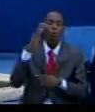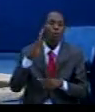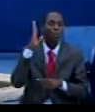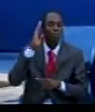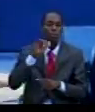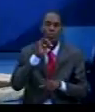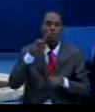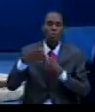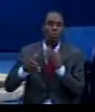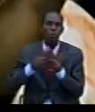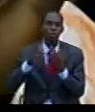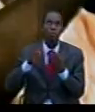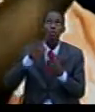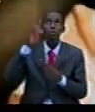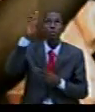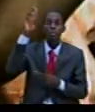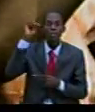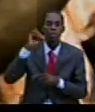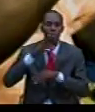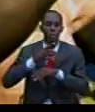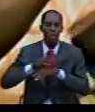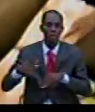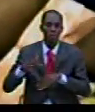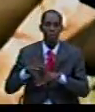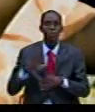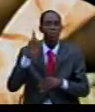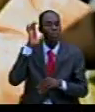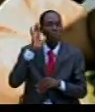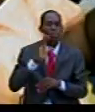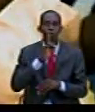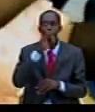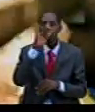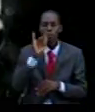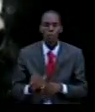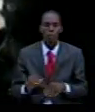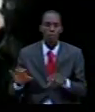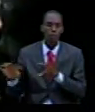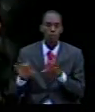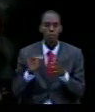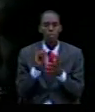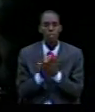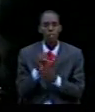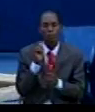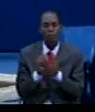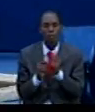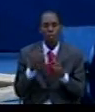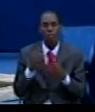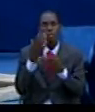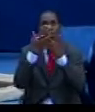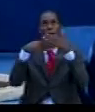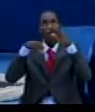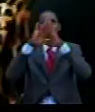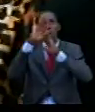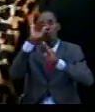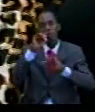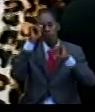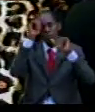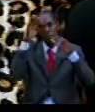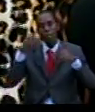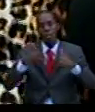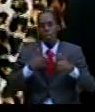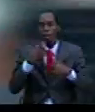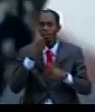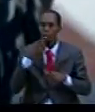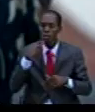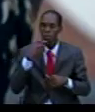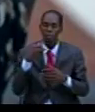Him empty-handed. It will definitely accomplish that the Heavenly Father has ordained in your